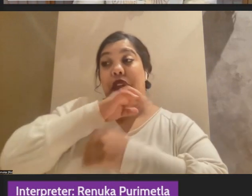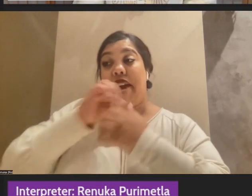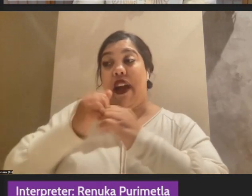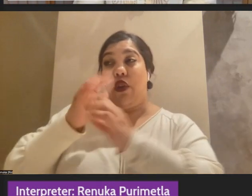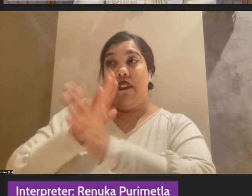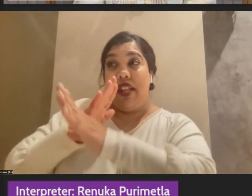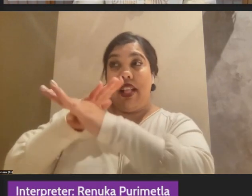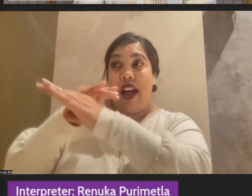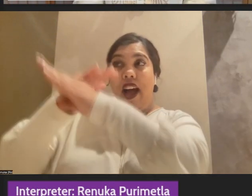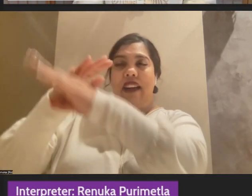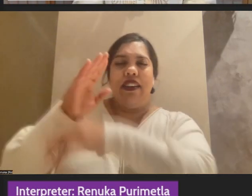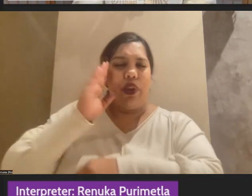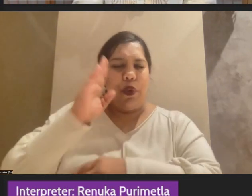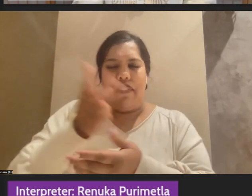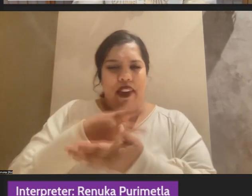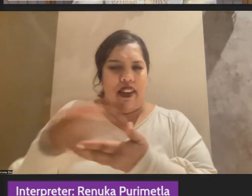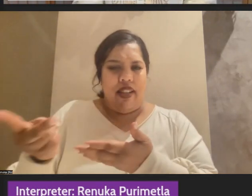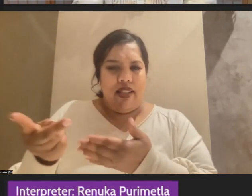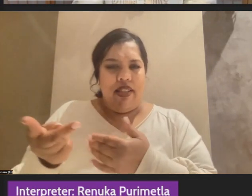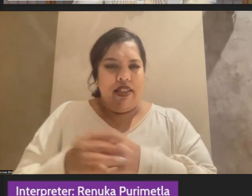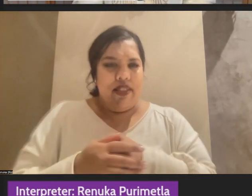always fail.